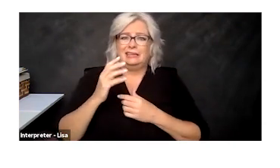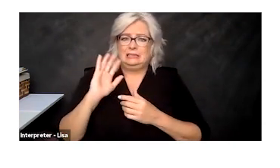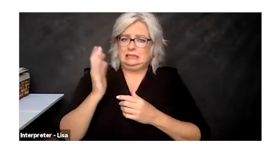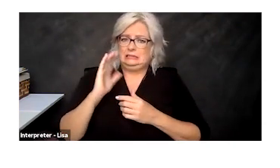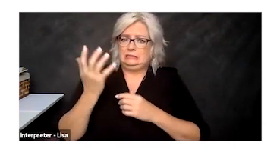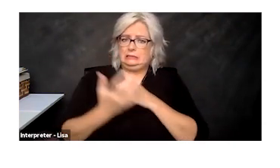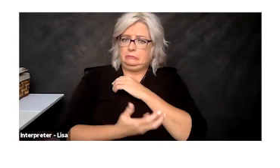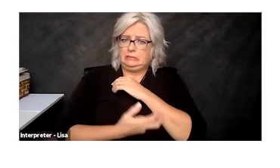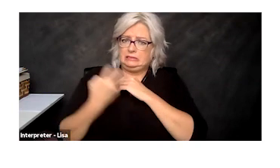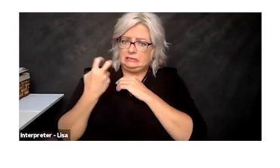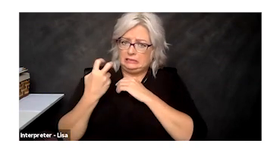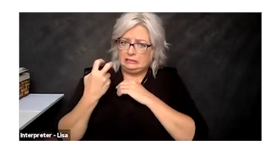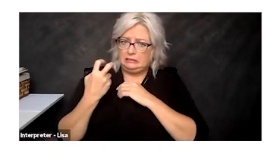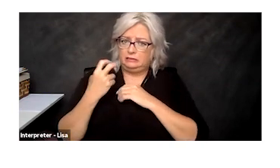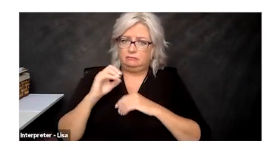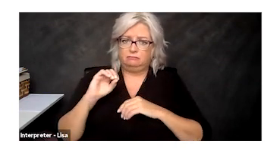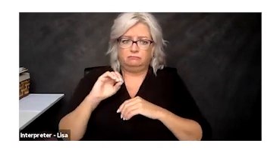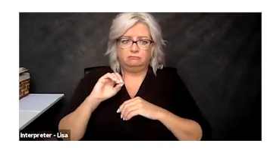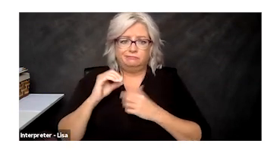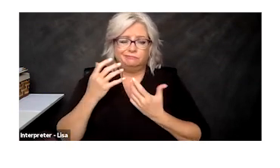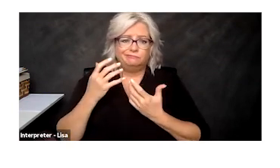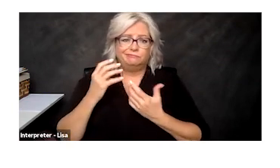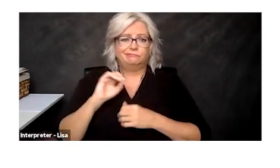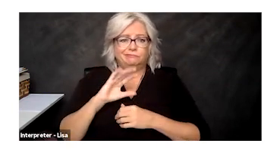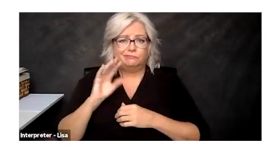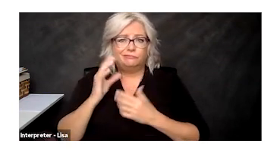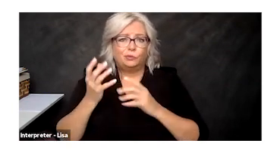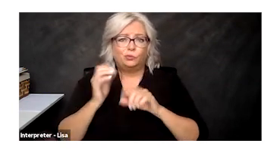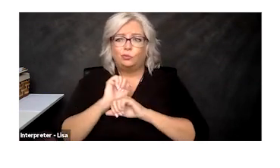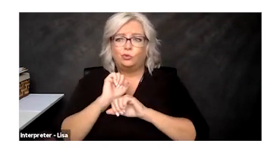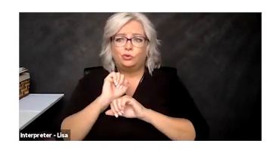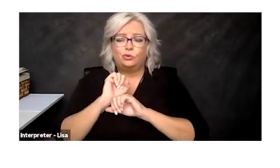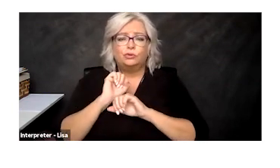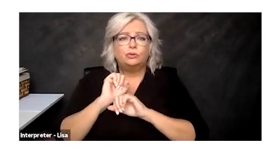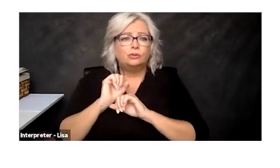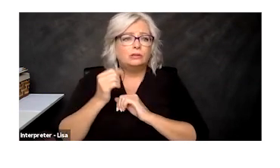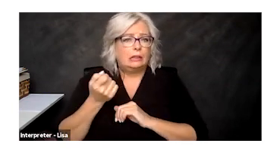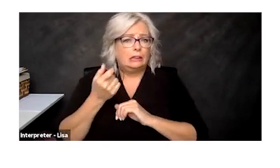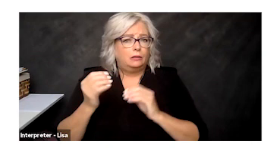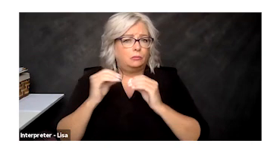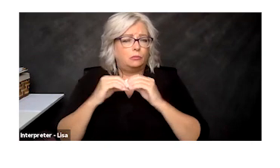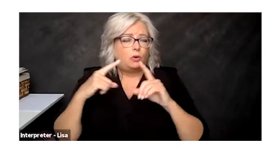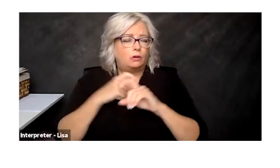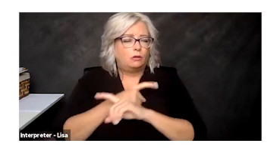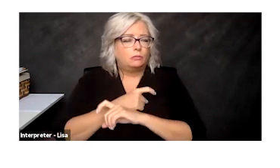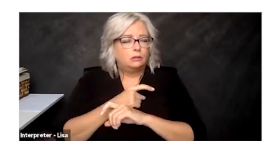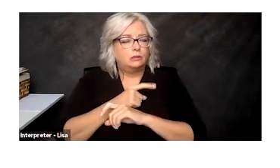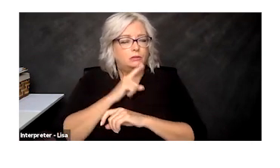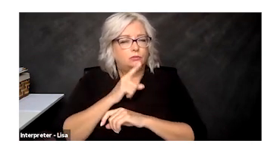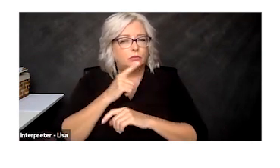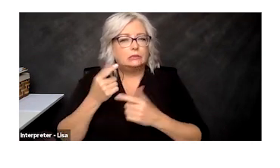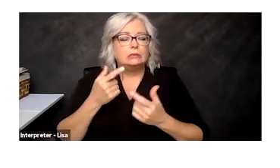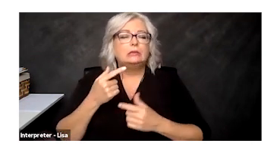wrapping traditions. It's a little more complicated than that. He was actually inspired by a Wall Street Journal